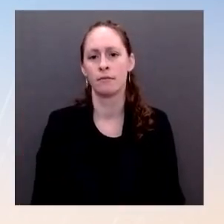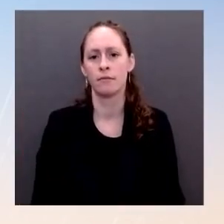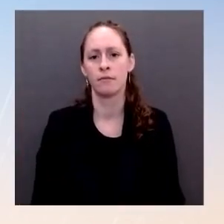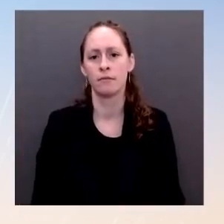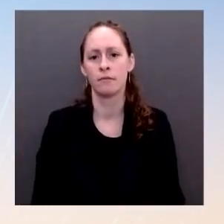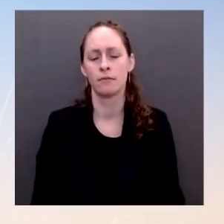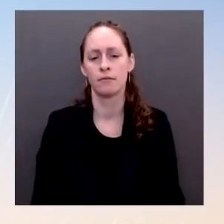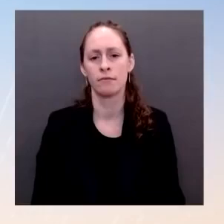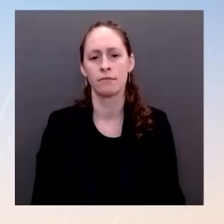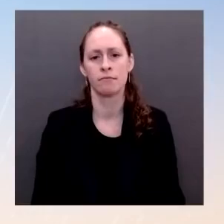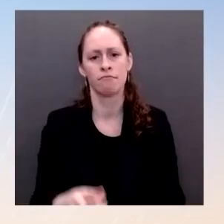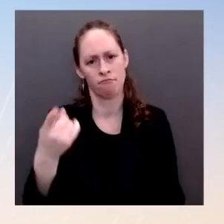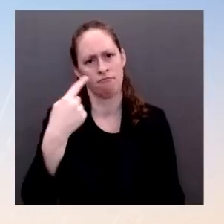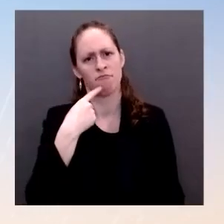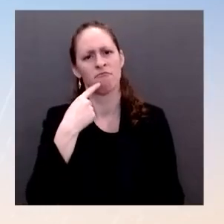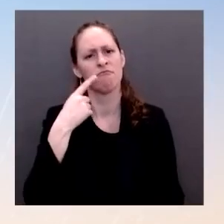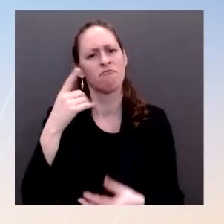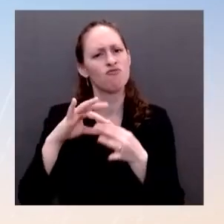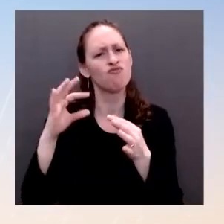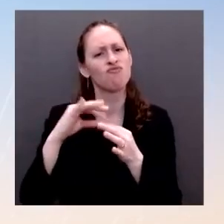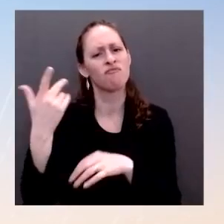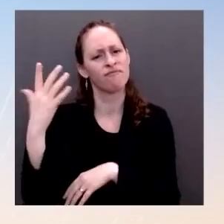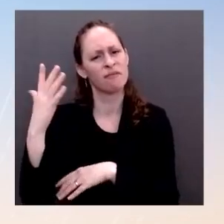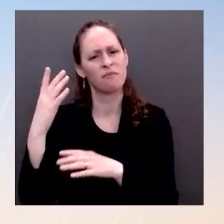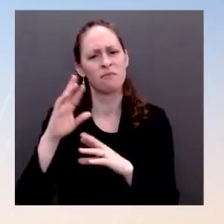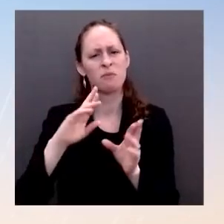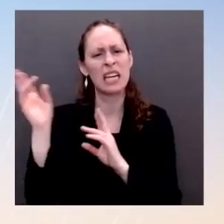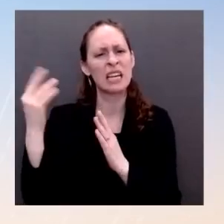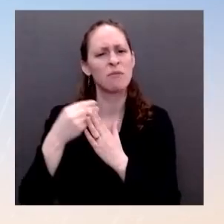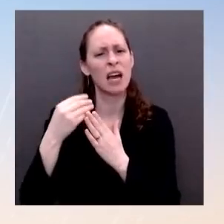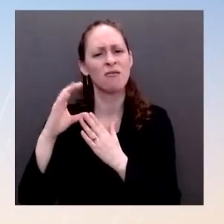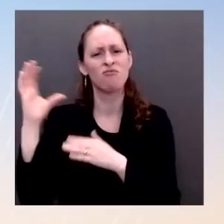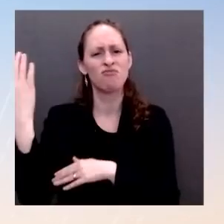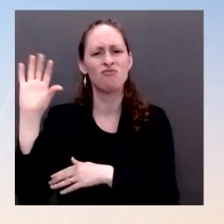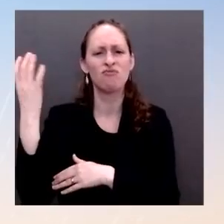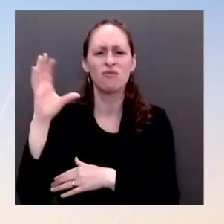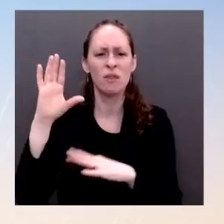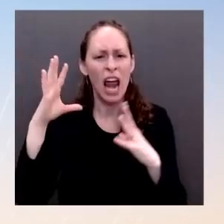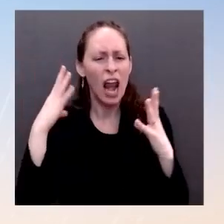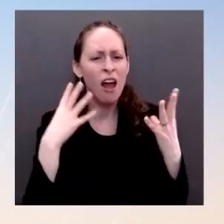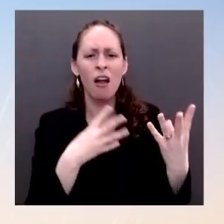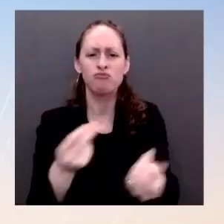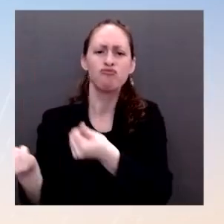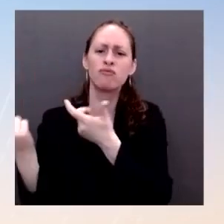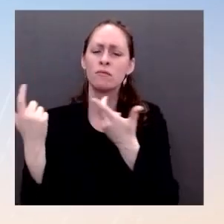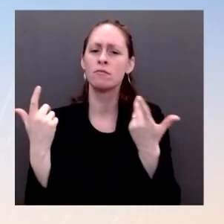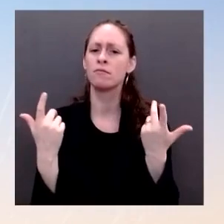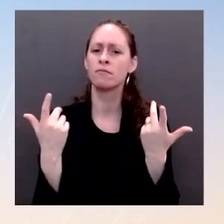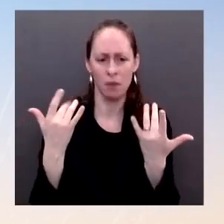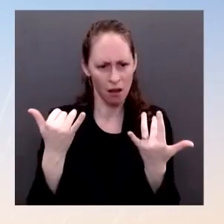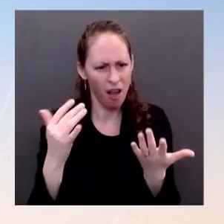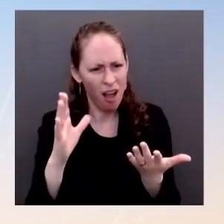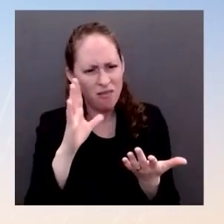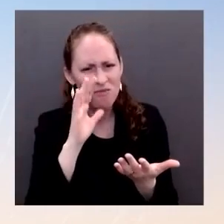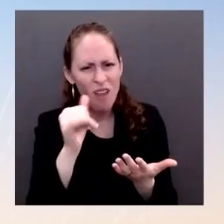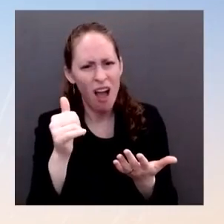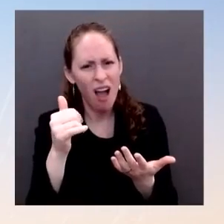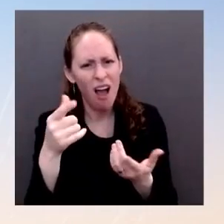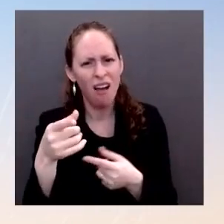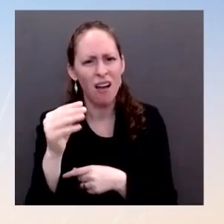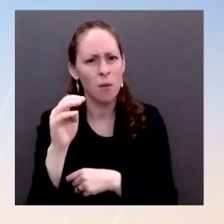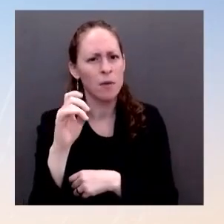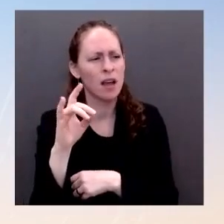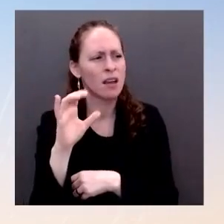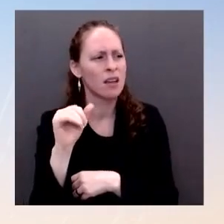Well, first, there are a couple things that are happening. You kind of glossed over some of them, but let me give you some specifics. So state Medicaid and CHIP programs are required